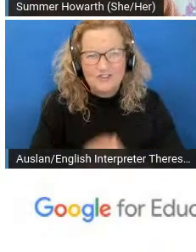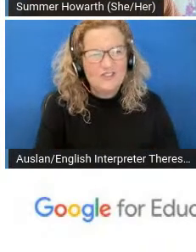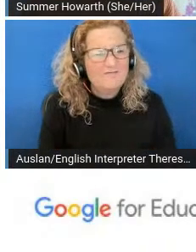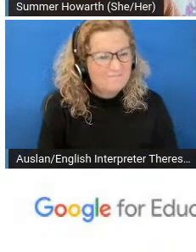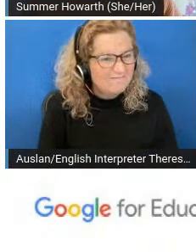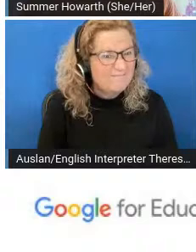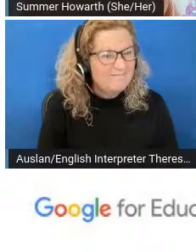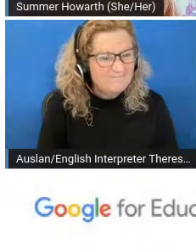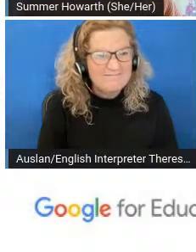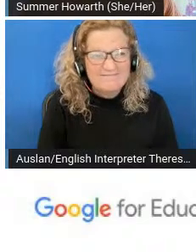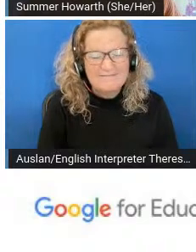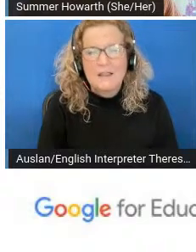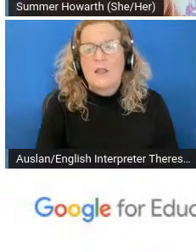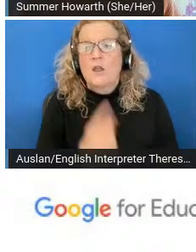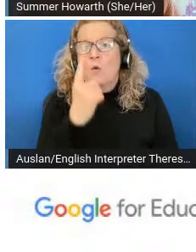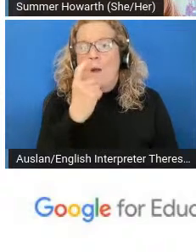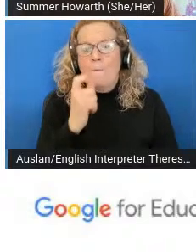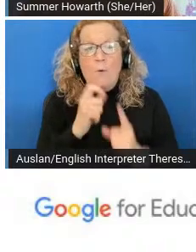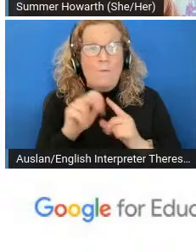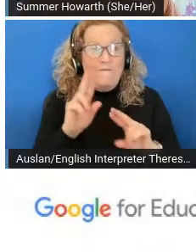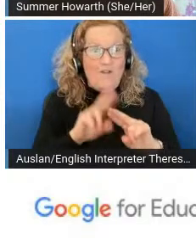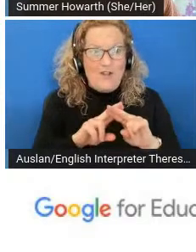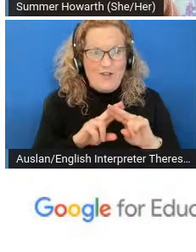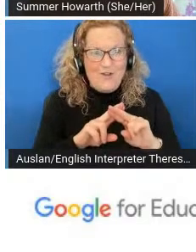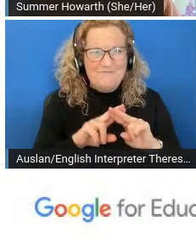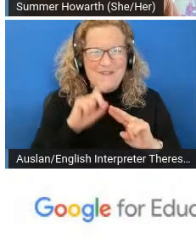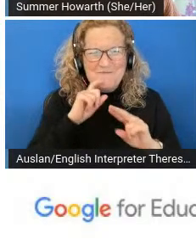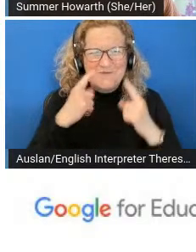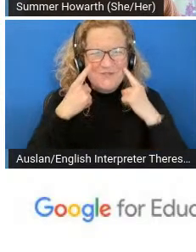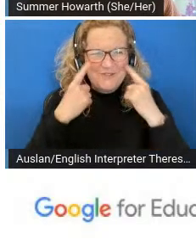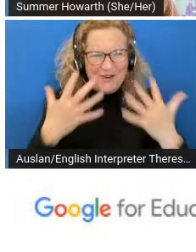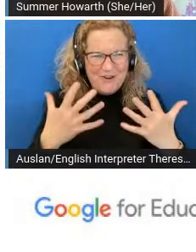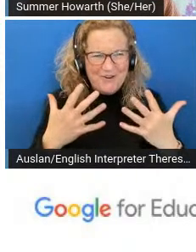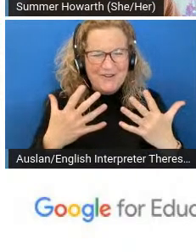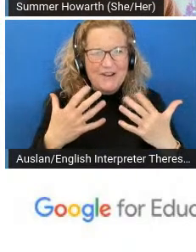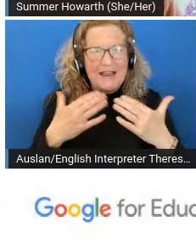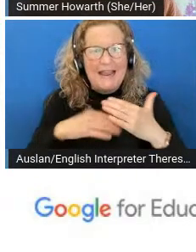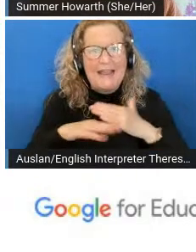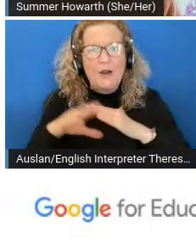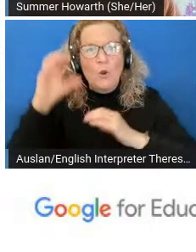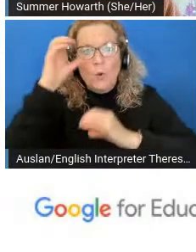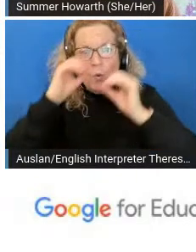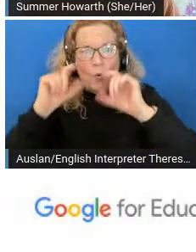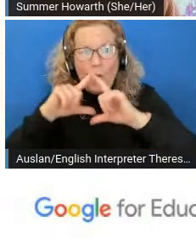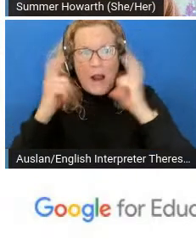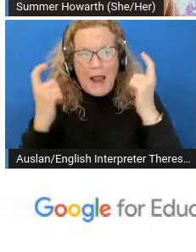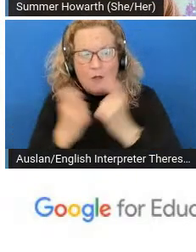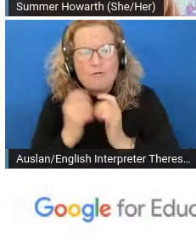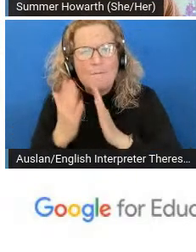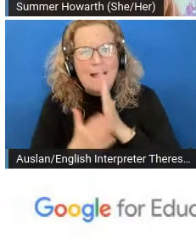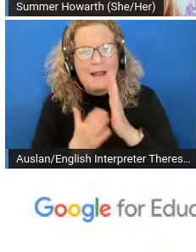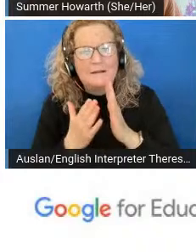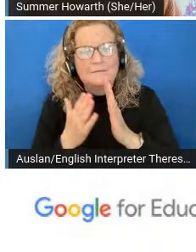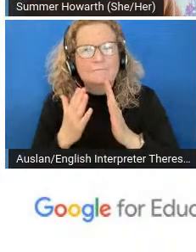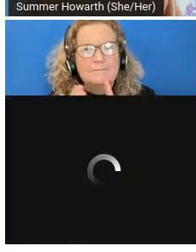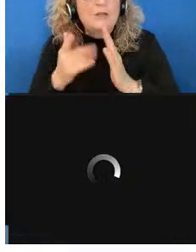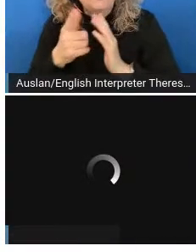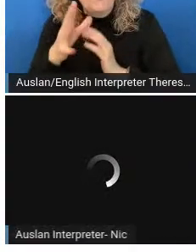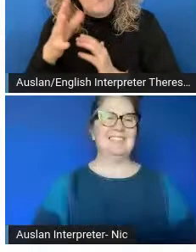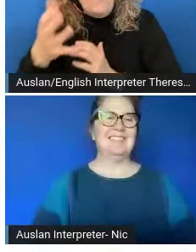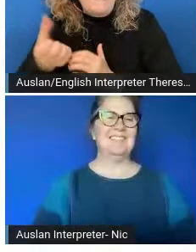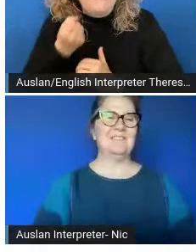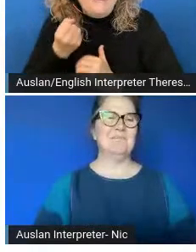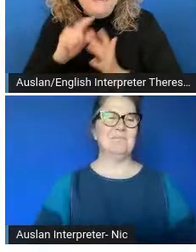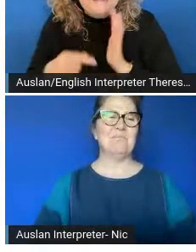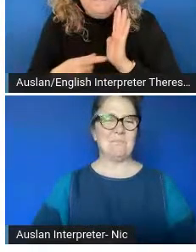portfolio that I want to share, and I'm going to put this into Google Classroom so everyone gets it. And it is